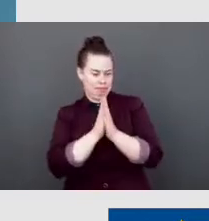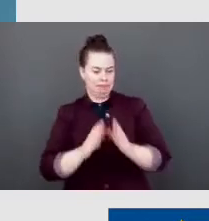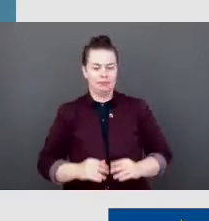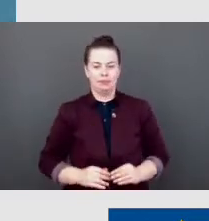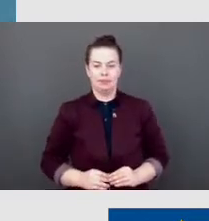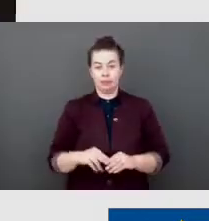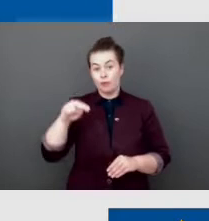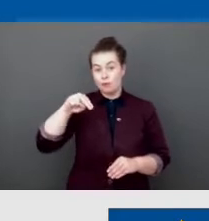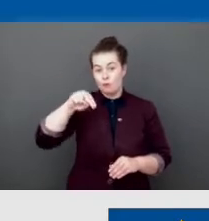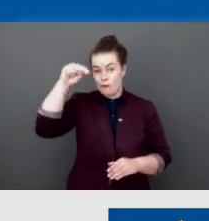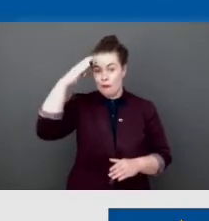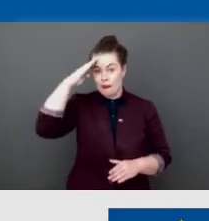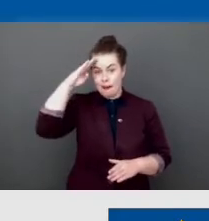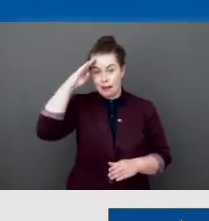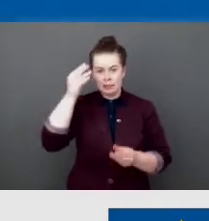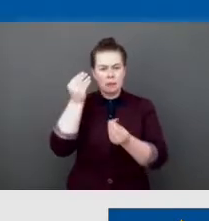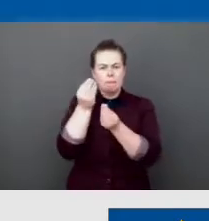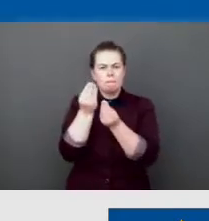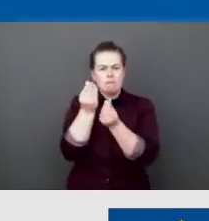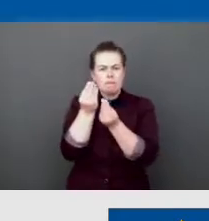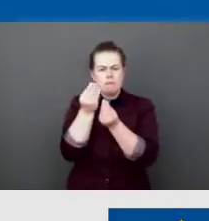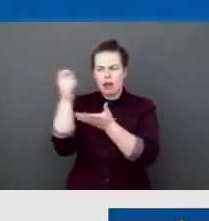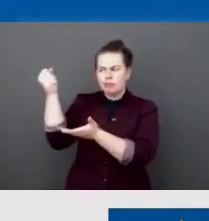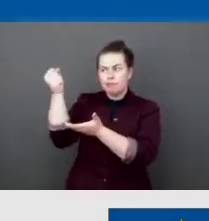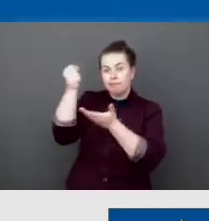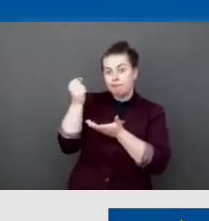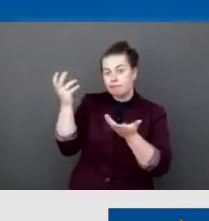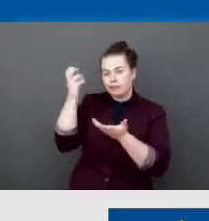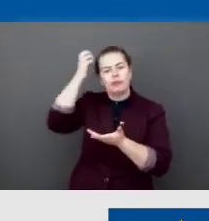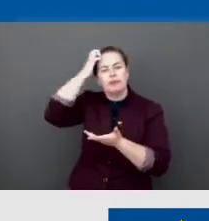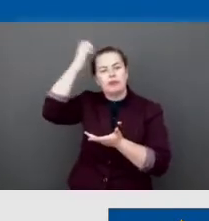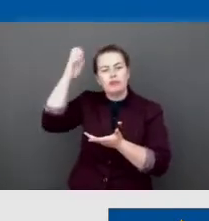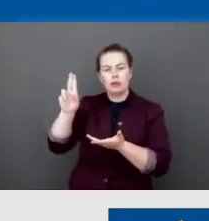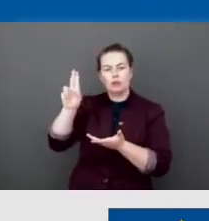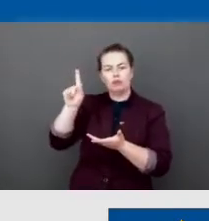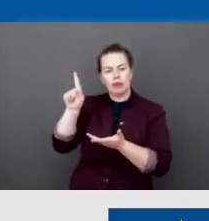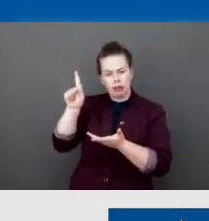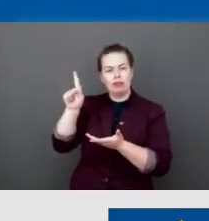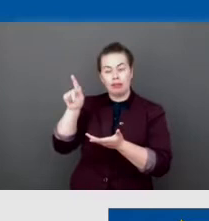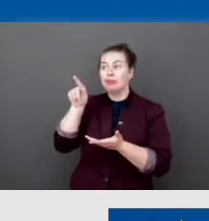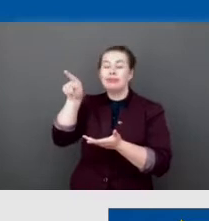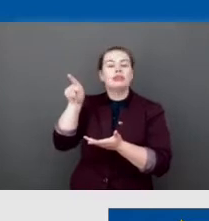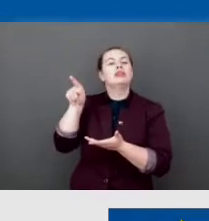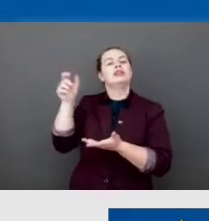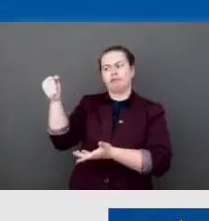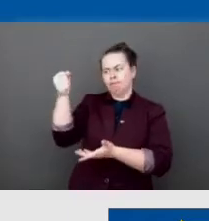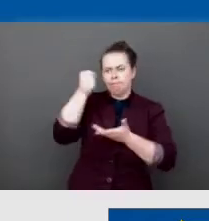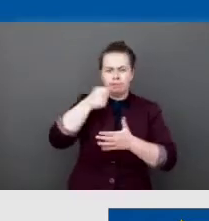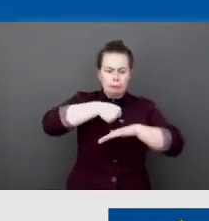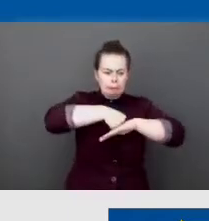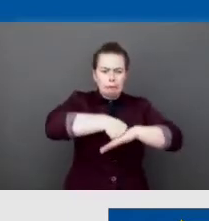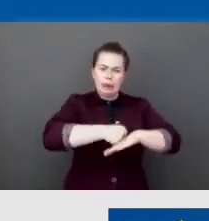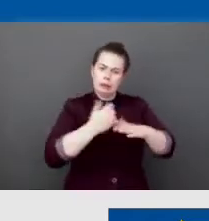Okay, in Northern Ireland, the funding comes from the UK government, via the Barnett formula, which is based